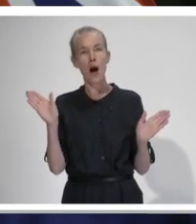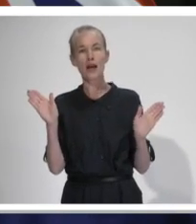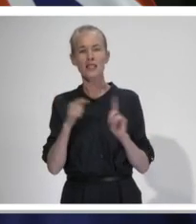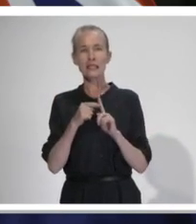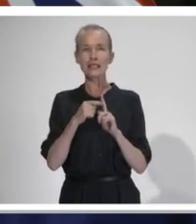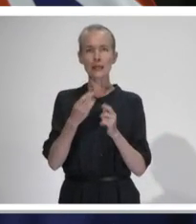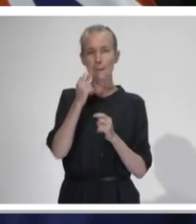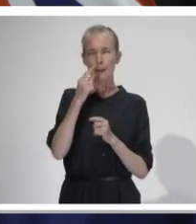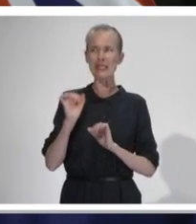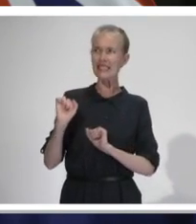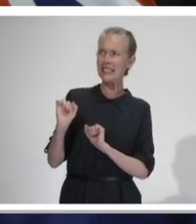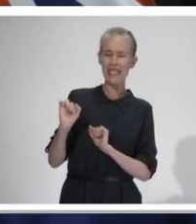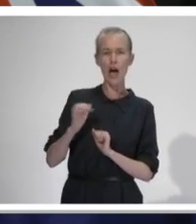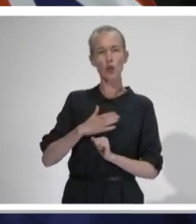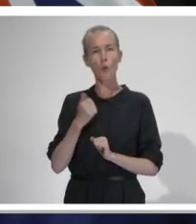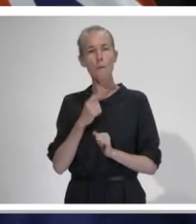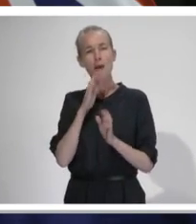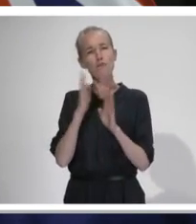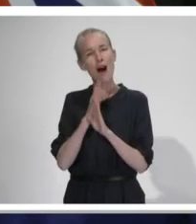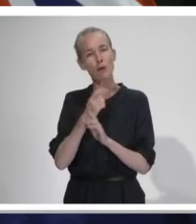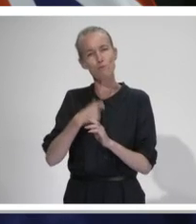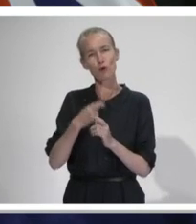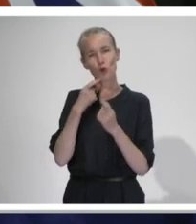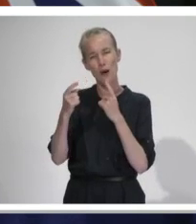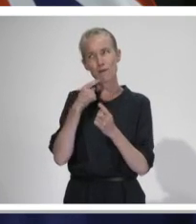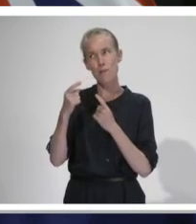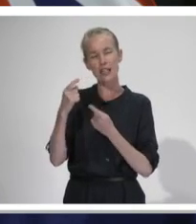Ministry of Health working very closely with a number of different